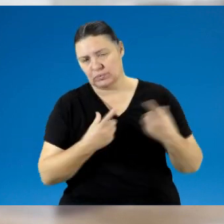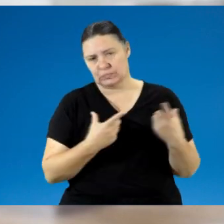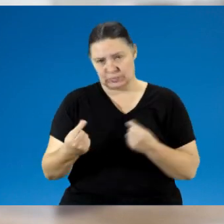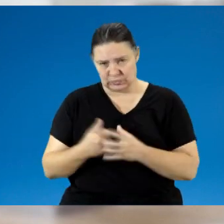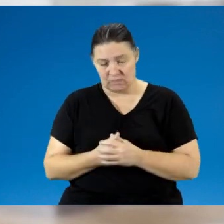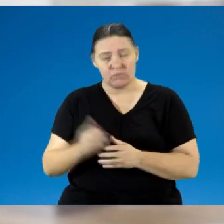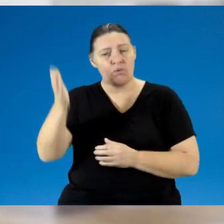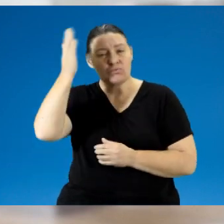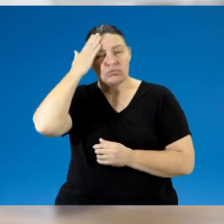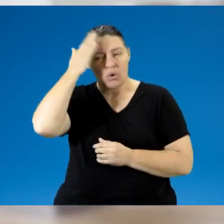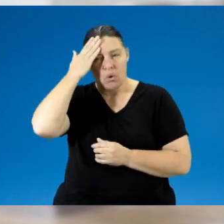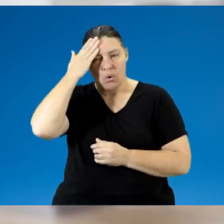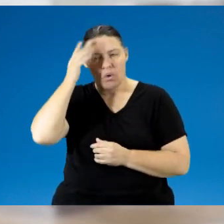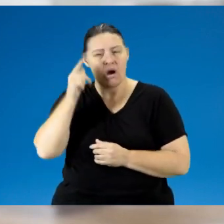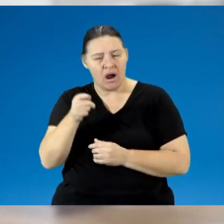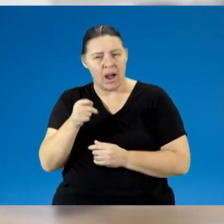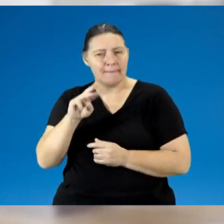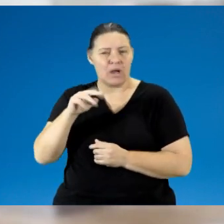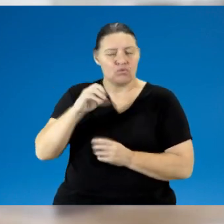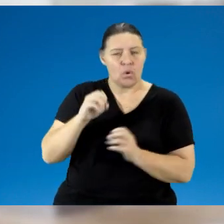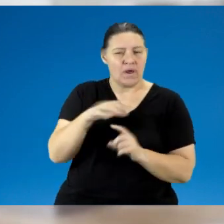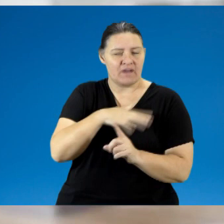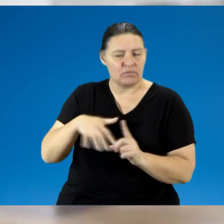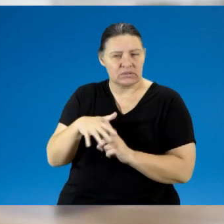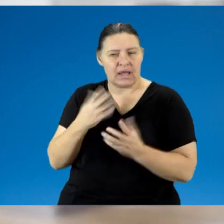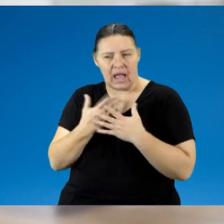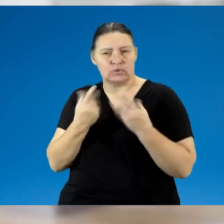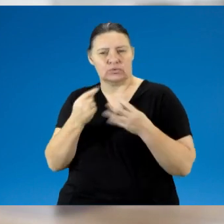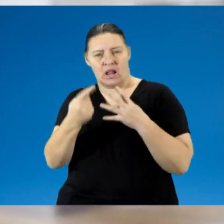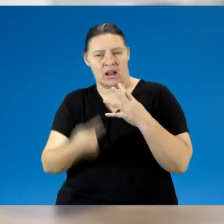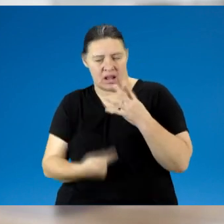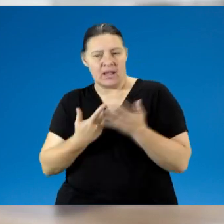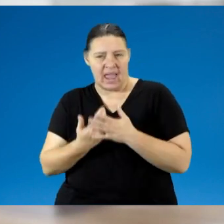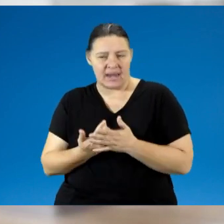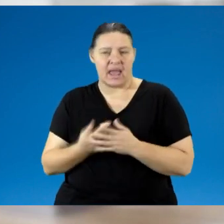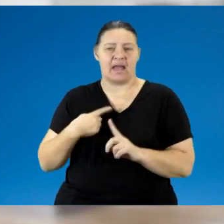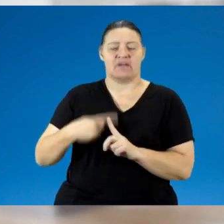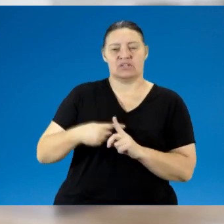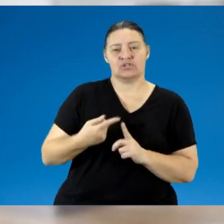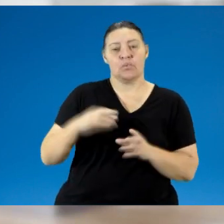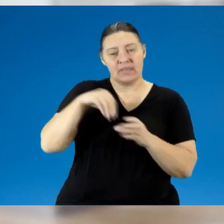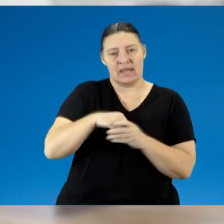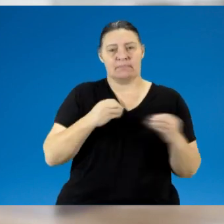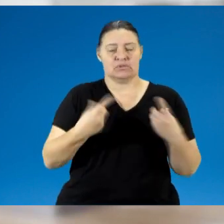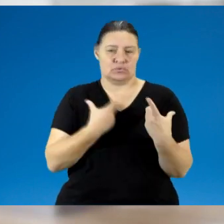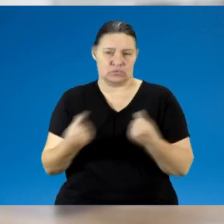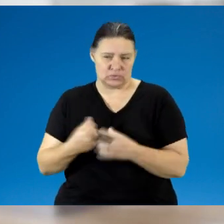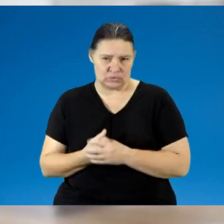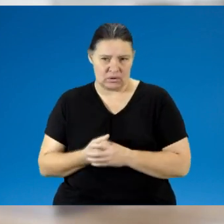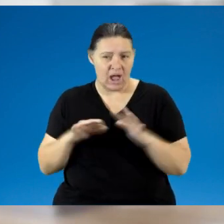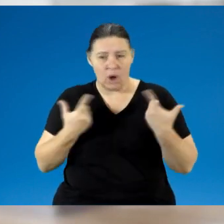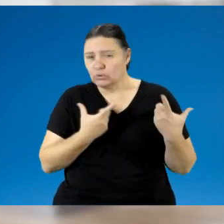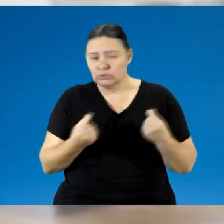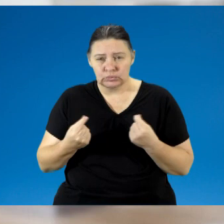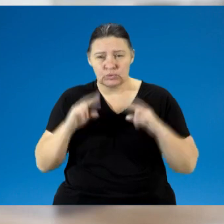by knowing everything that's happening in the macro environment, then we can use it to our advantage as a business. But how can we know if we